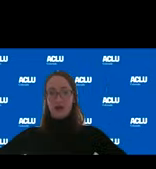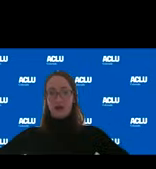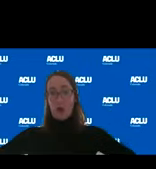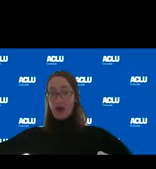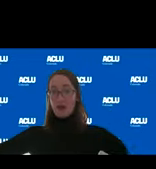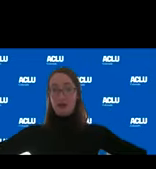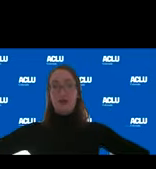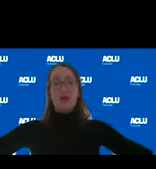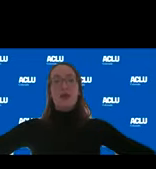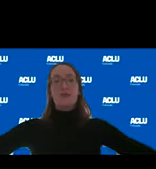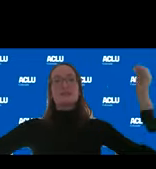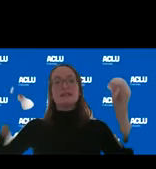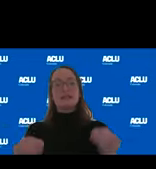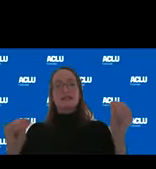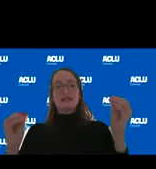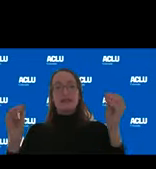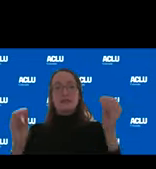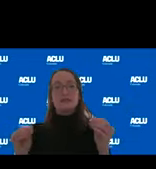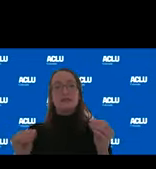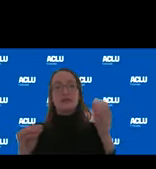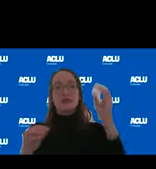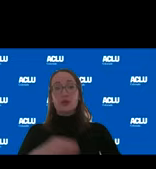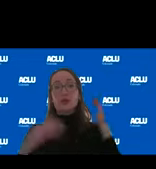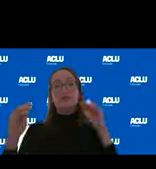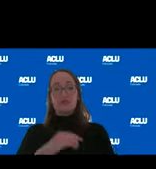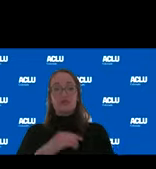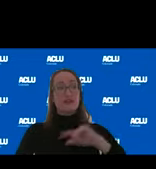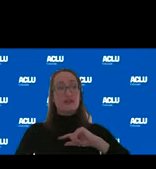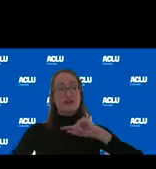that requirement, but the states implementing it, it will look